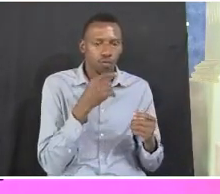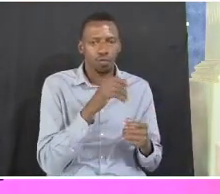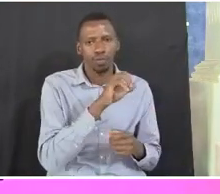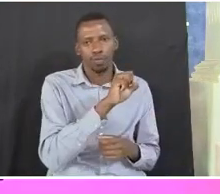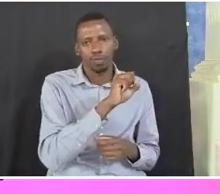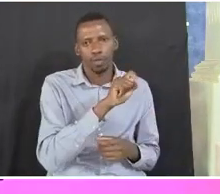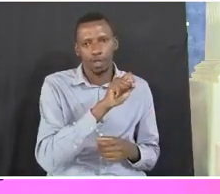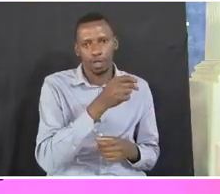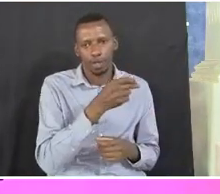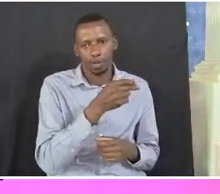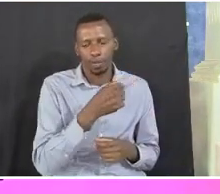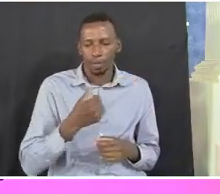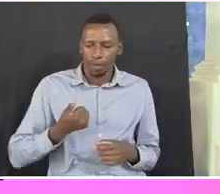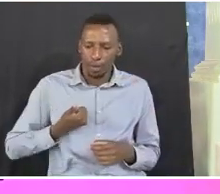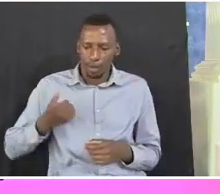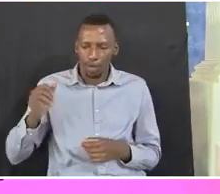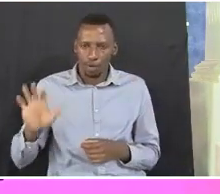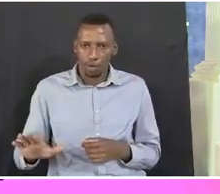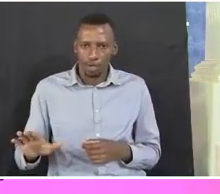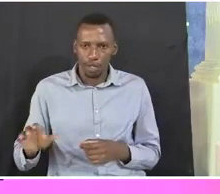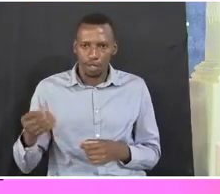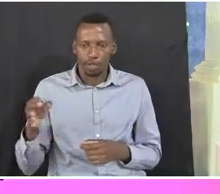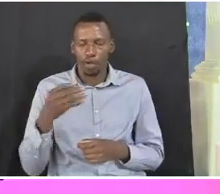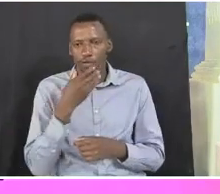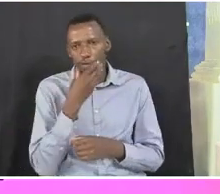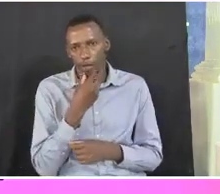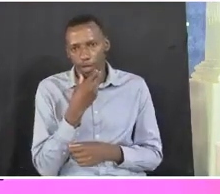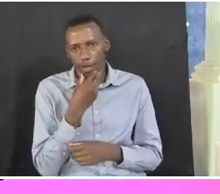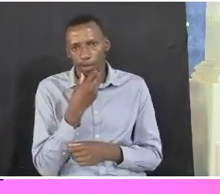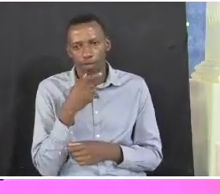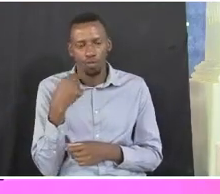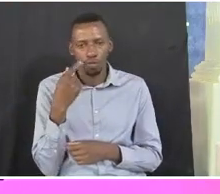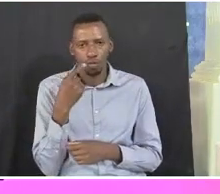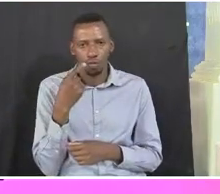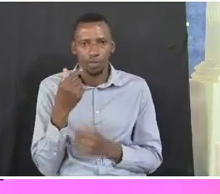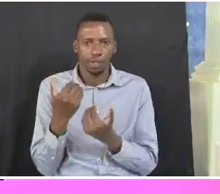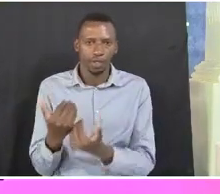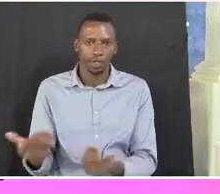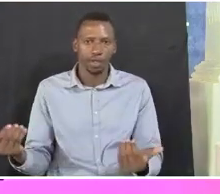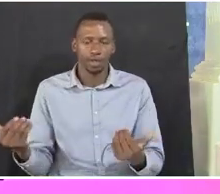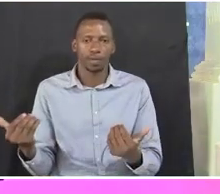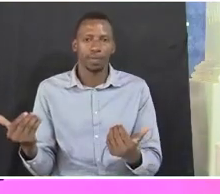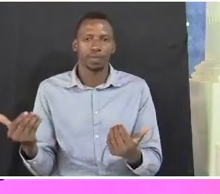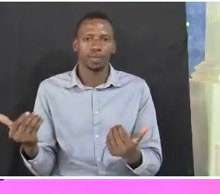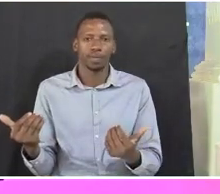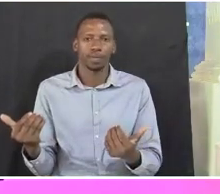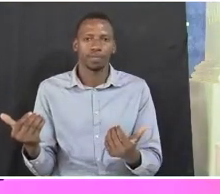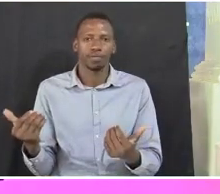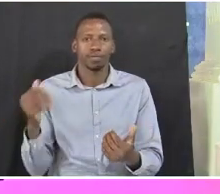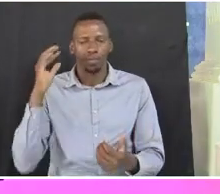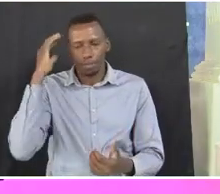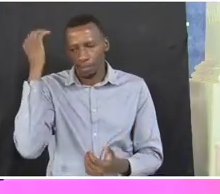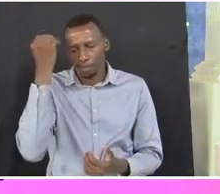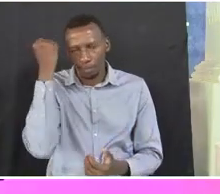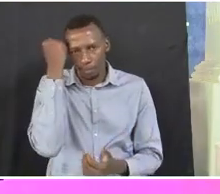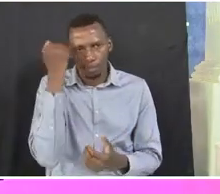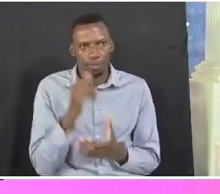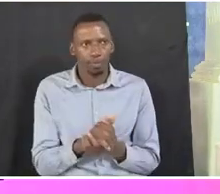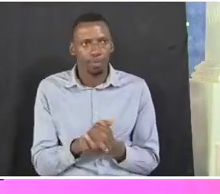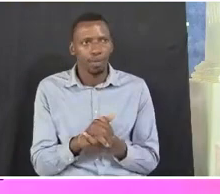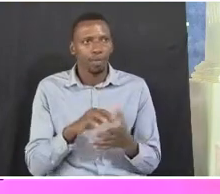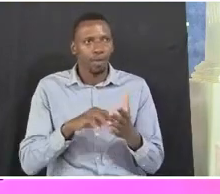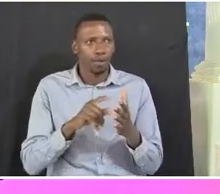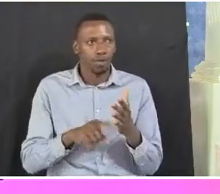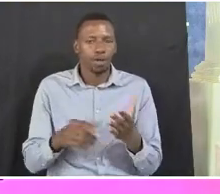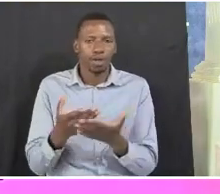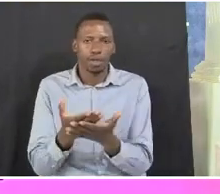The daughters of men are the children of Cain. So